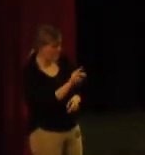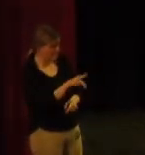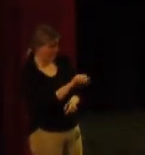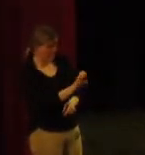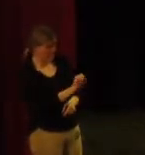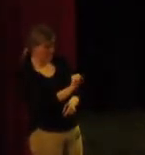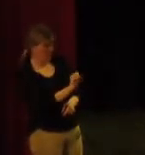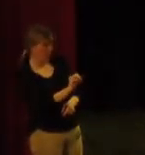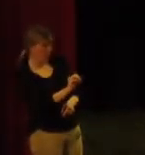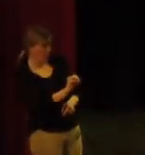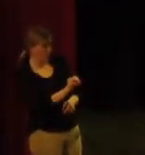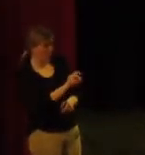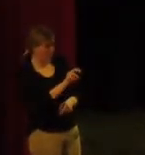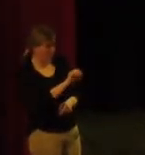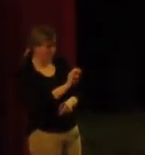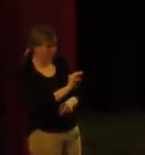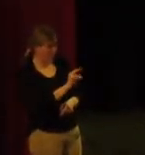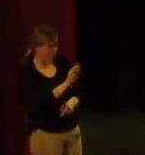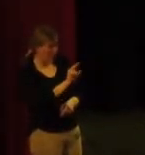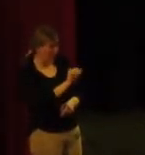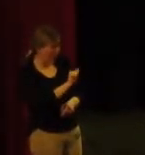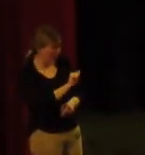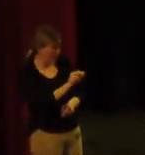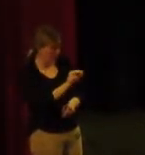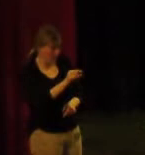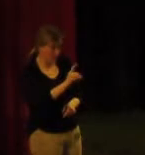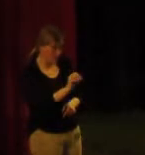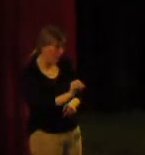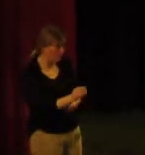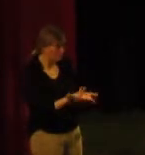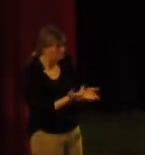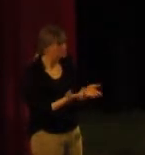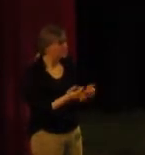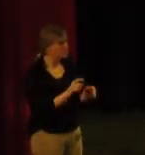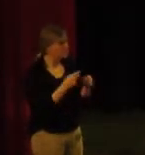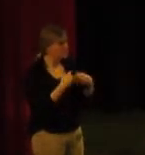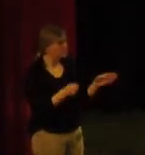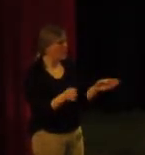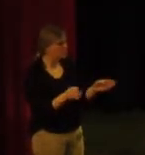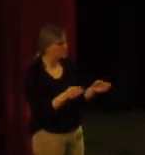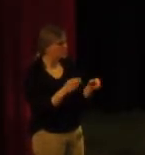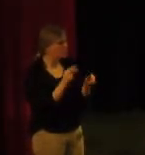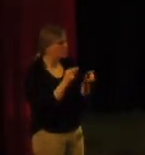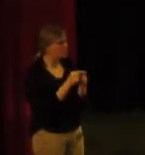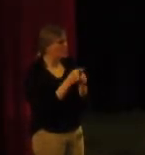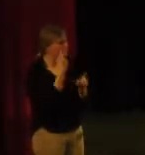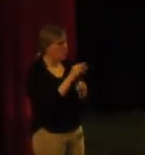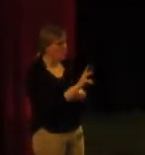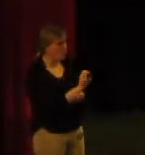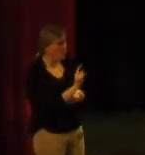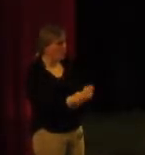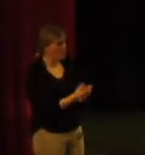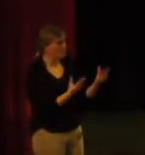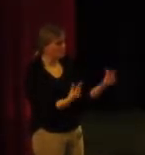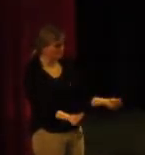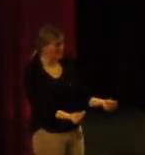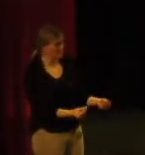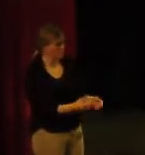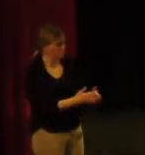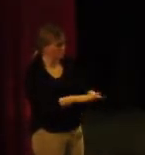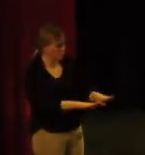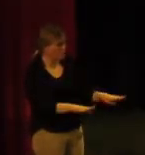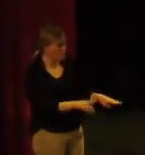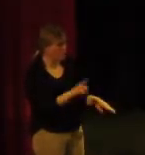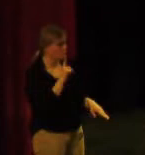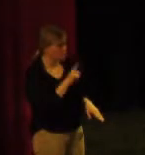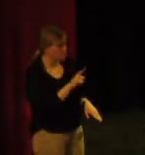on the other side. And so mojado is kind of a general word for like a wet surface. But the real